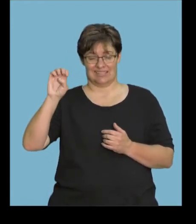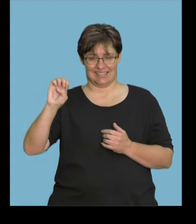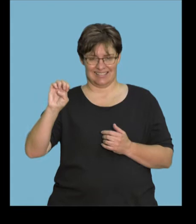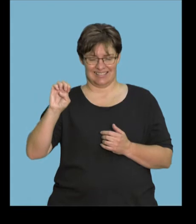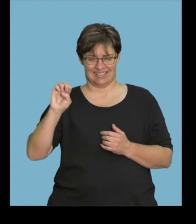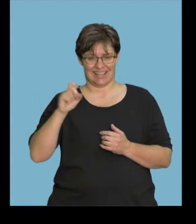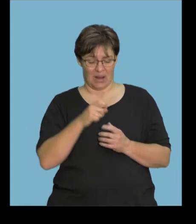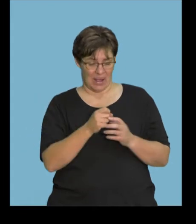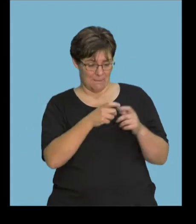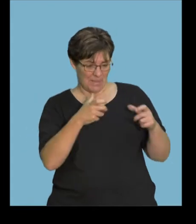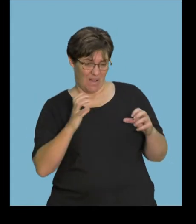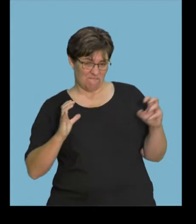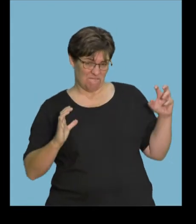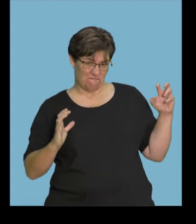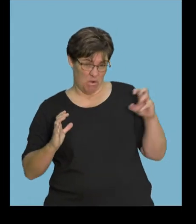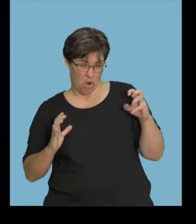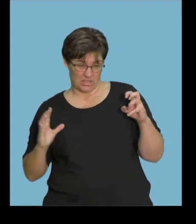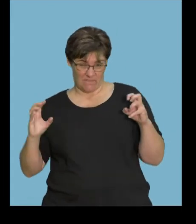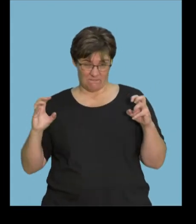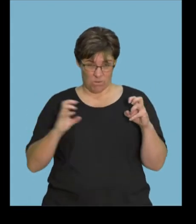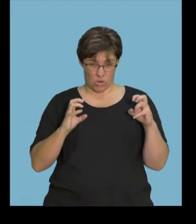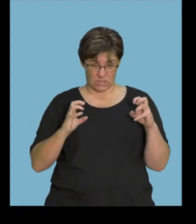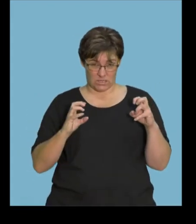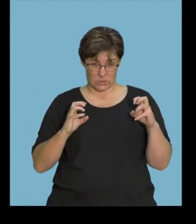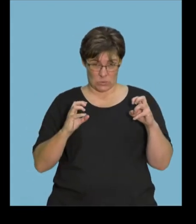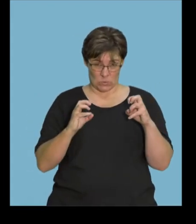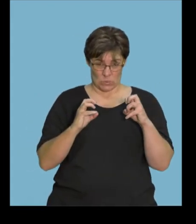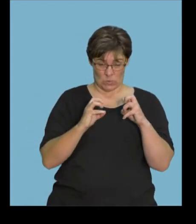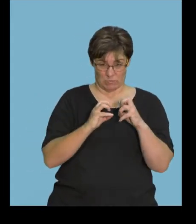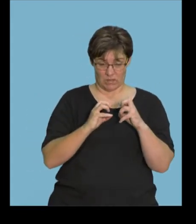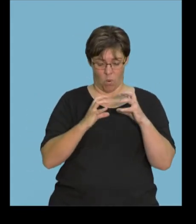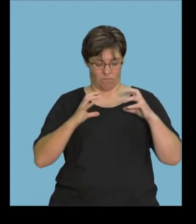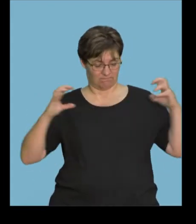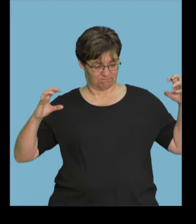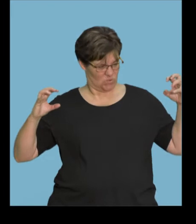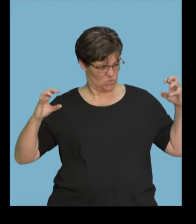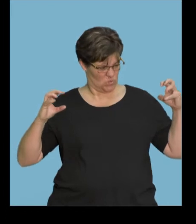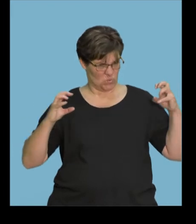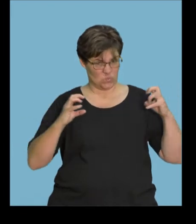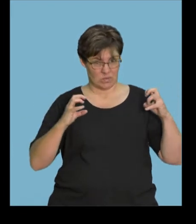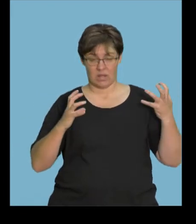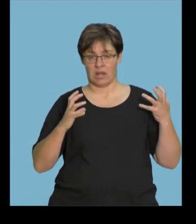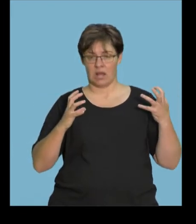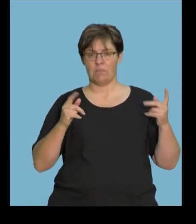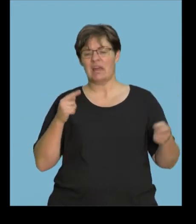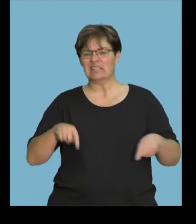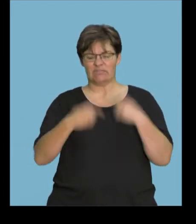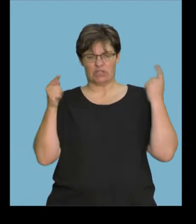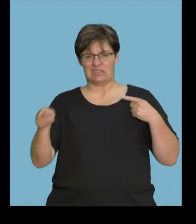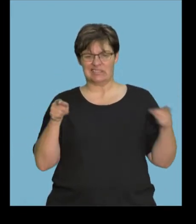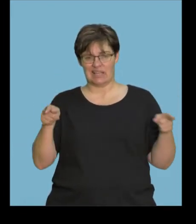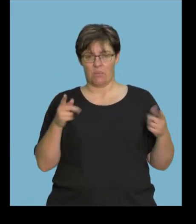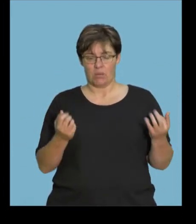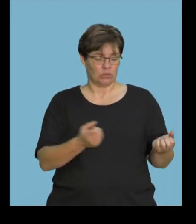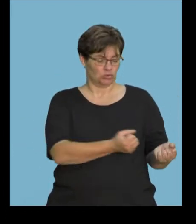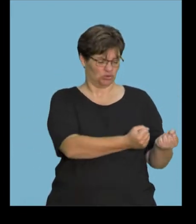the size, or how big it will be the force if these two were brought even closer or further away. What if we used different magnets